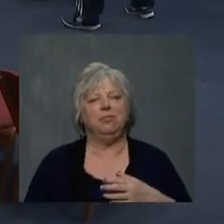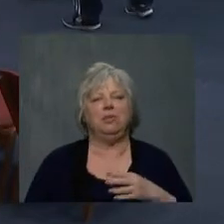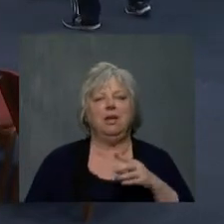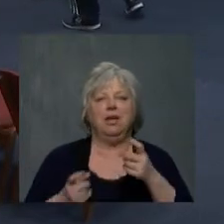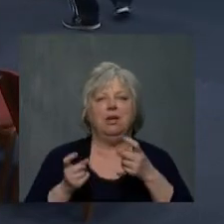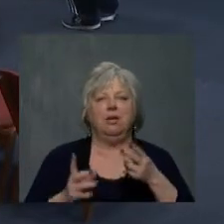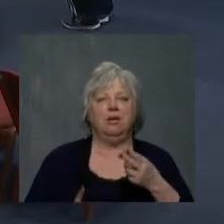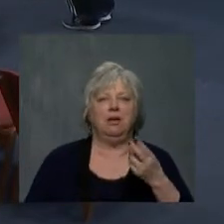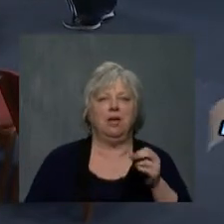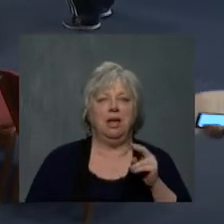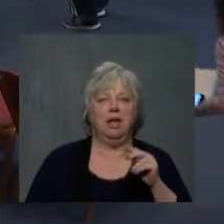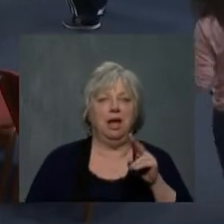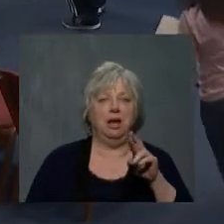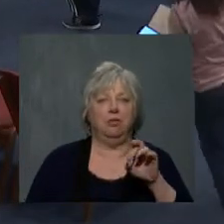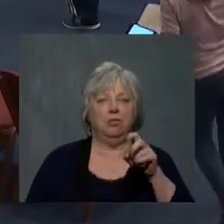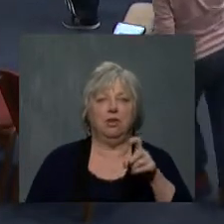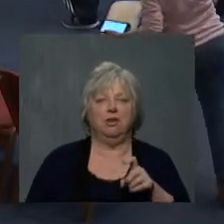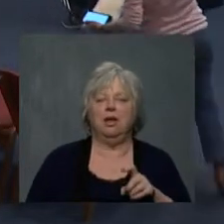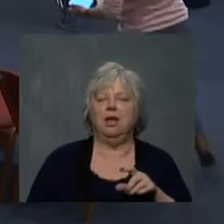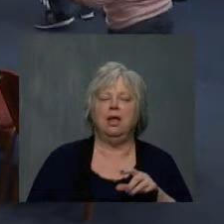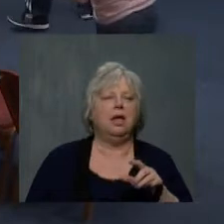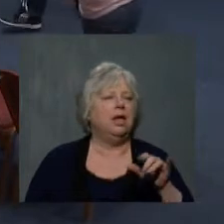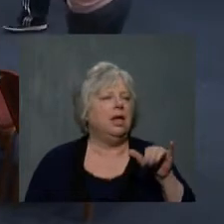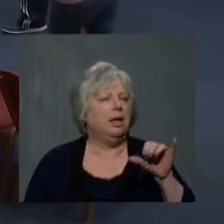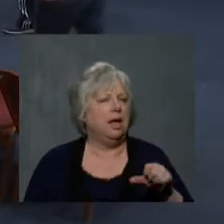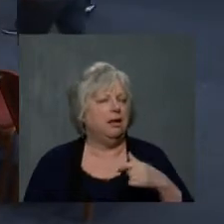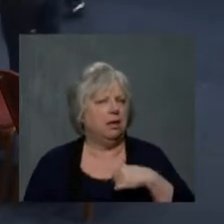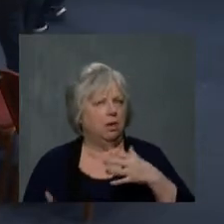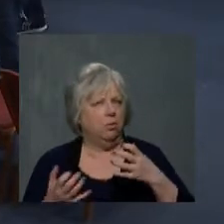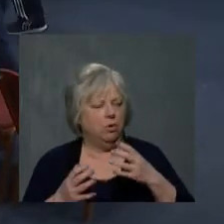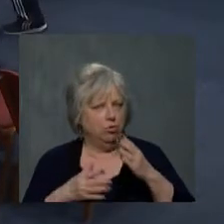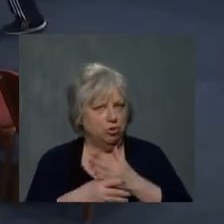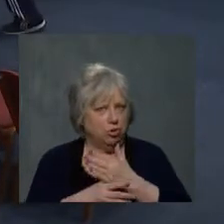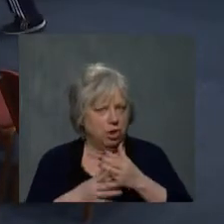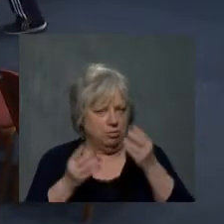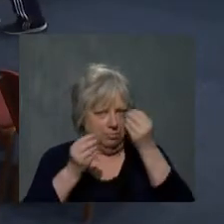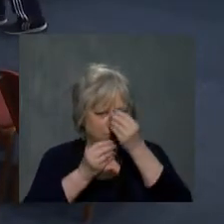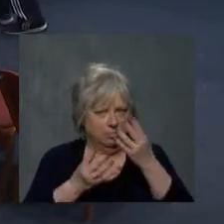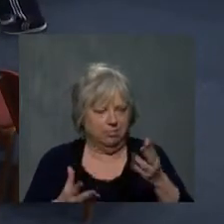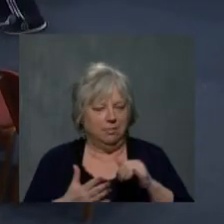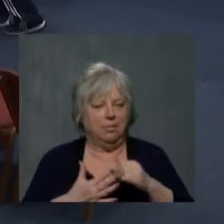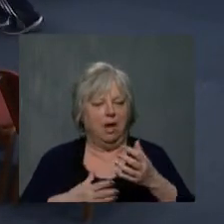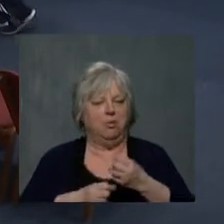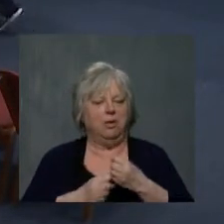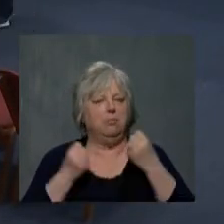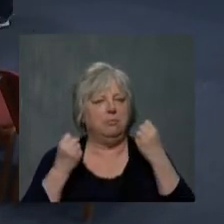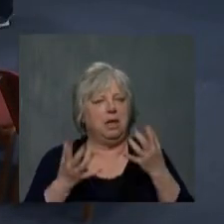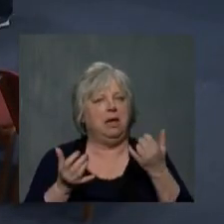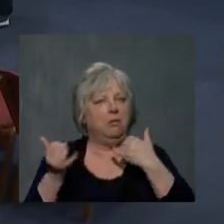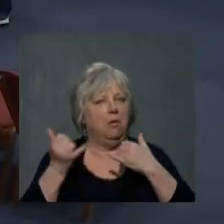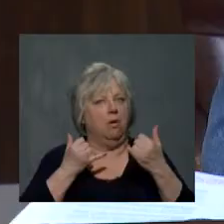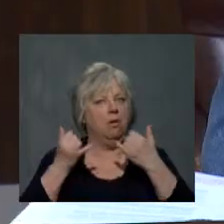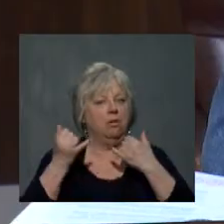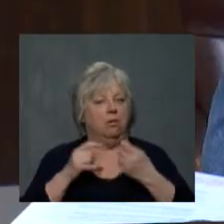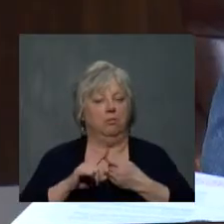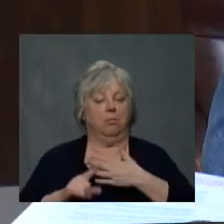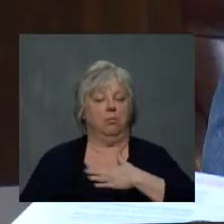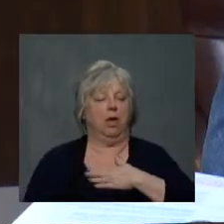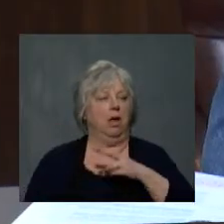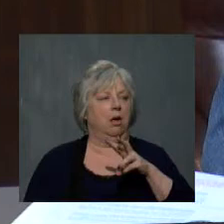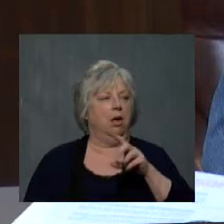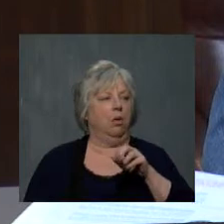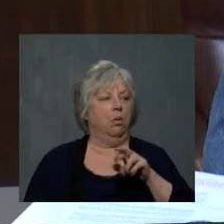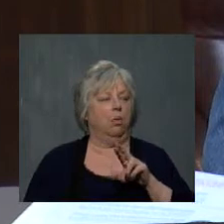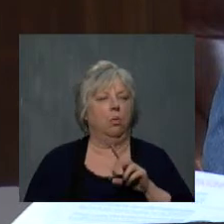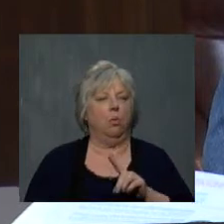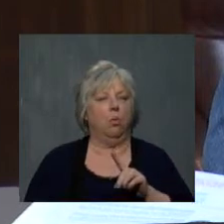Director Hendricks. Yes, I want to share with the board that I received many, many calls from my ward concerning